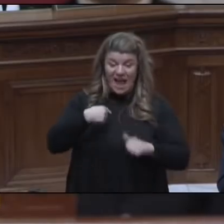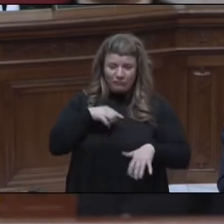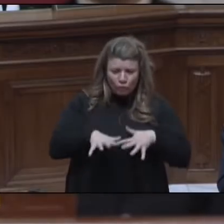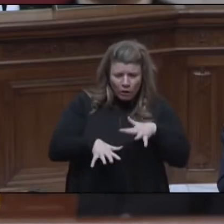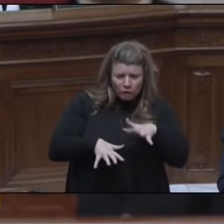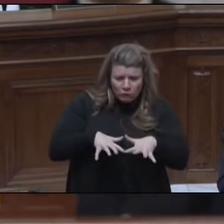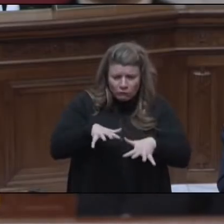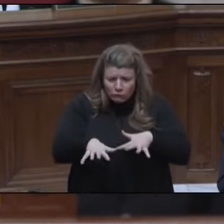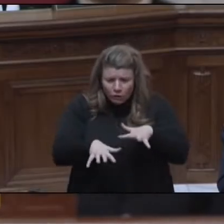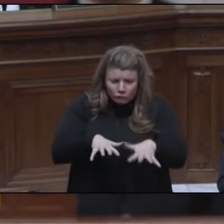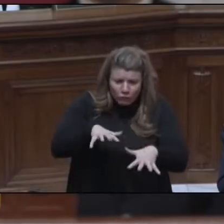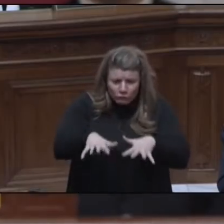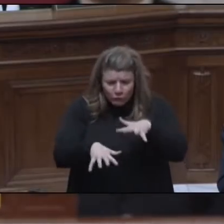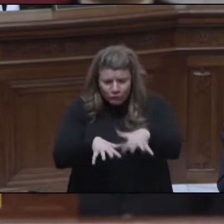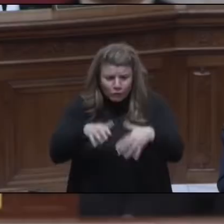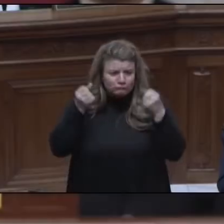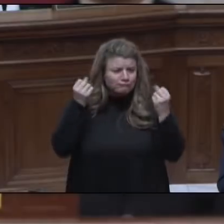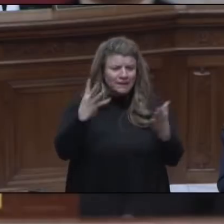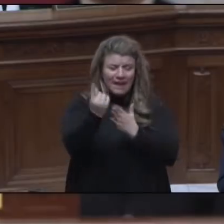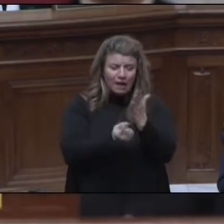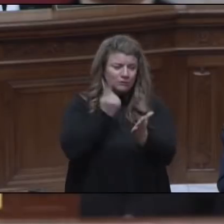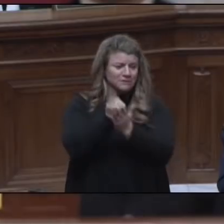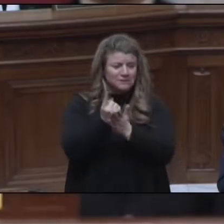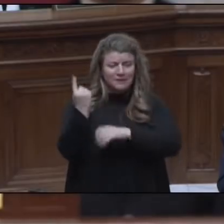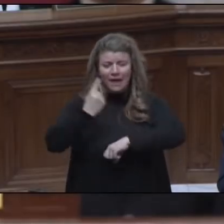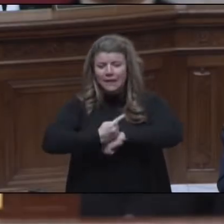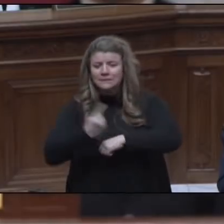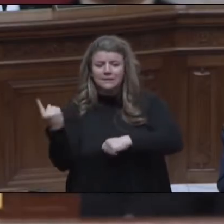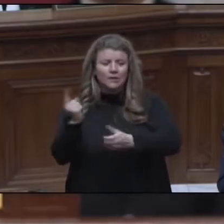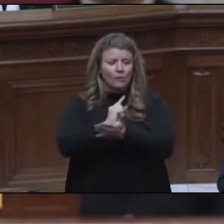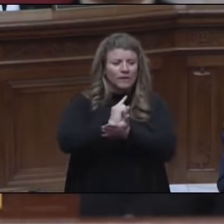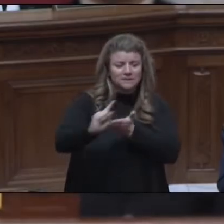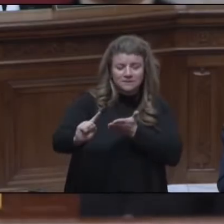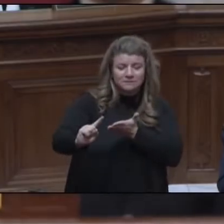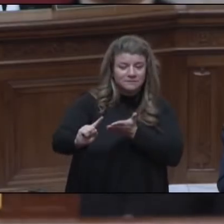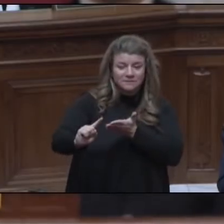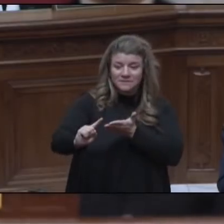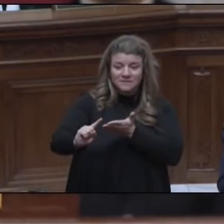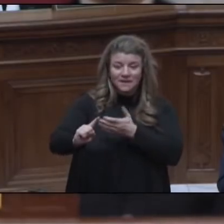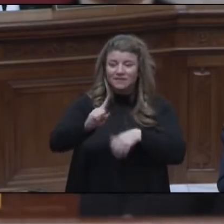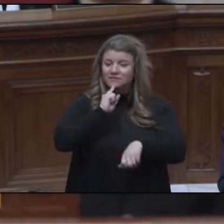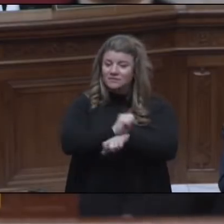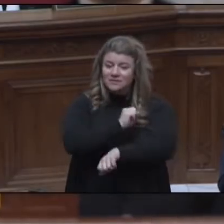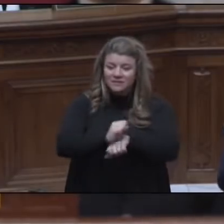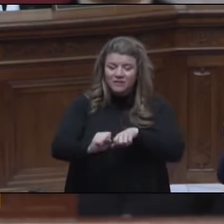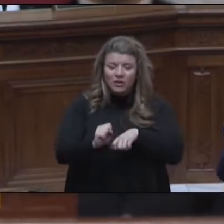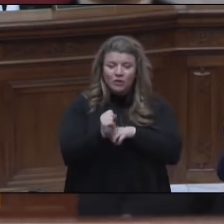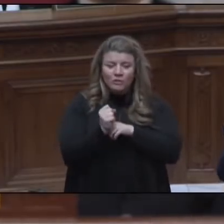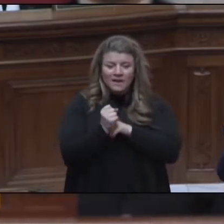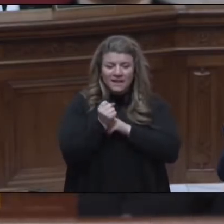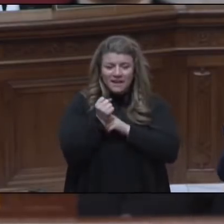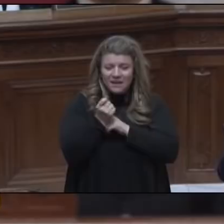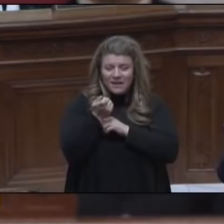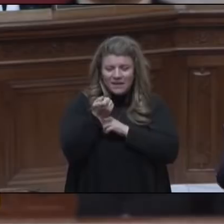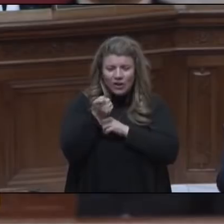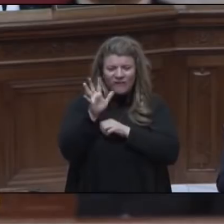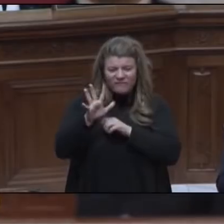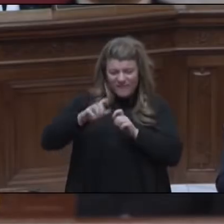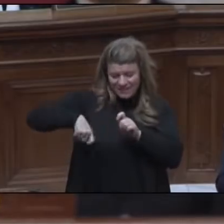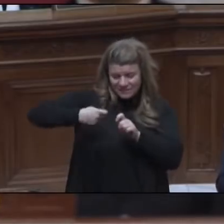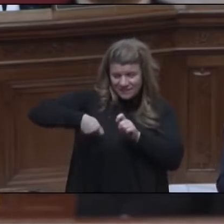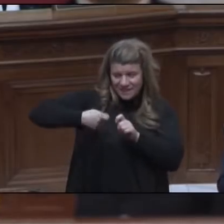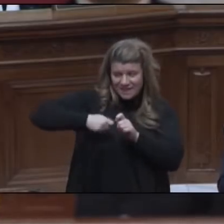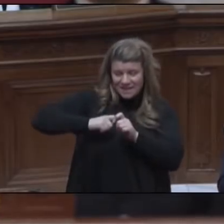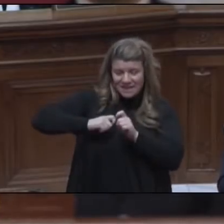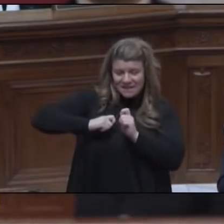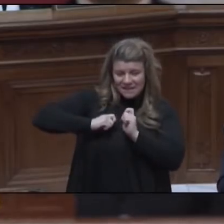belly countless hours, days, weeks, absolutely, with a little 5-foot fly rod with a fly